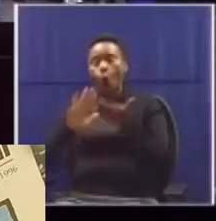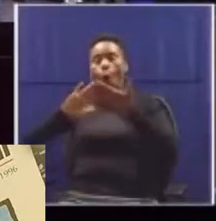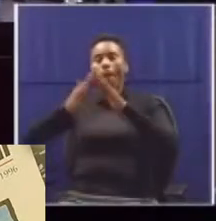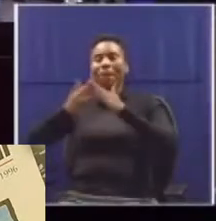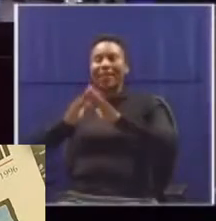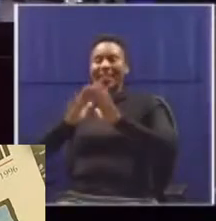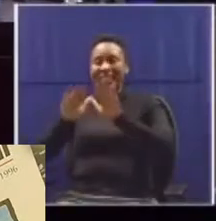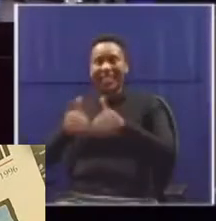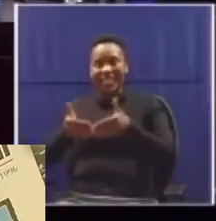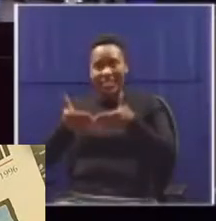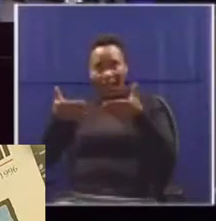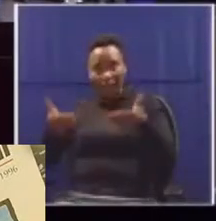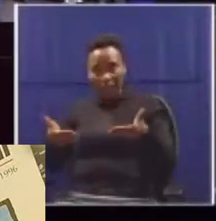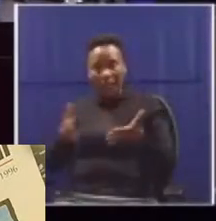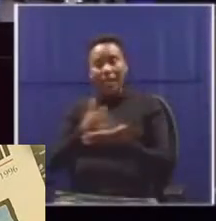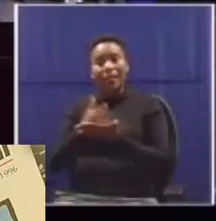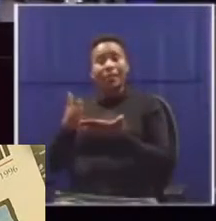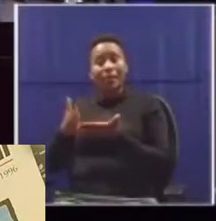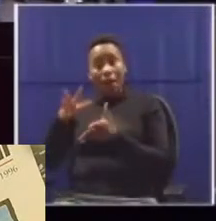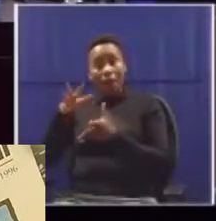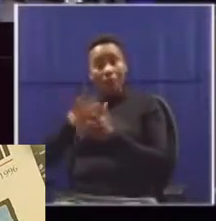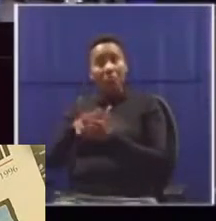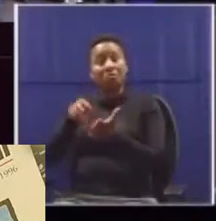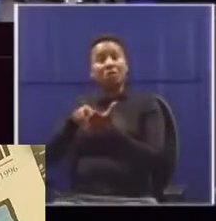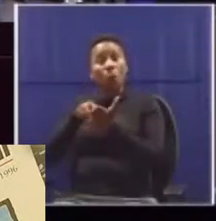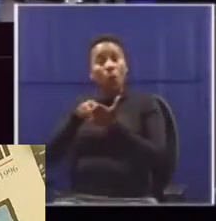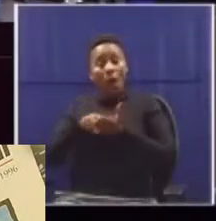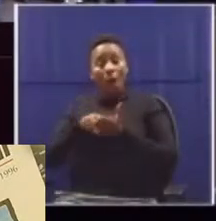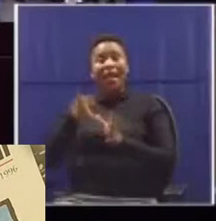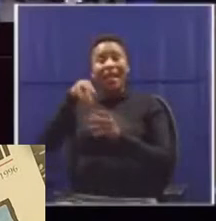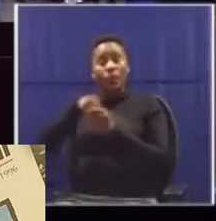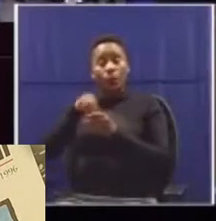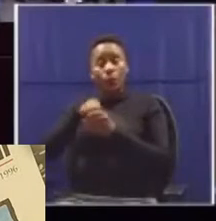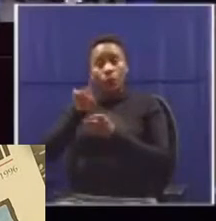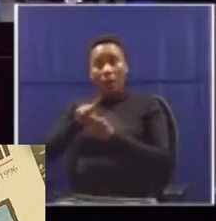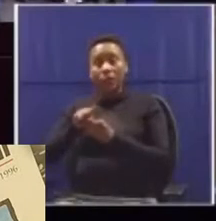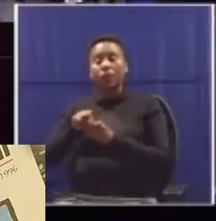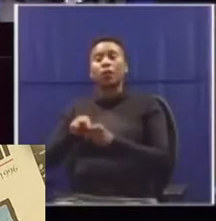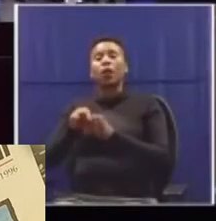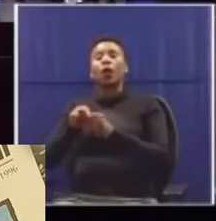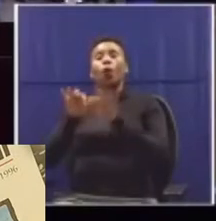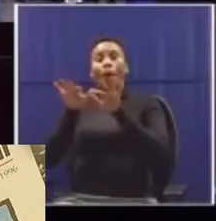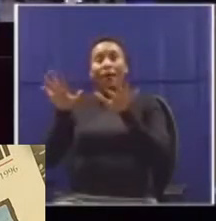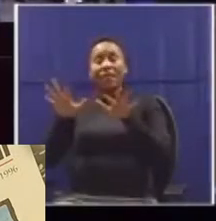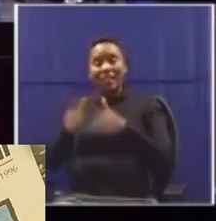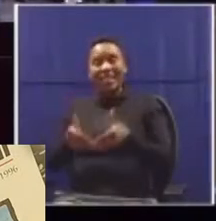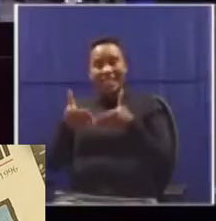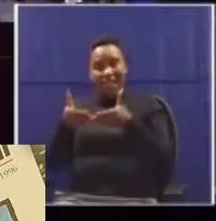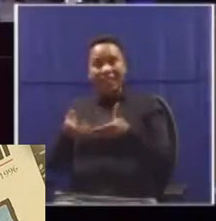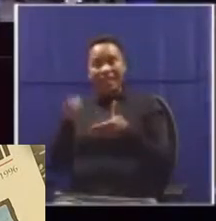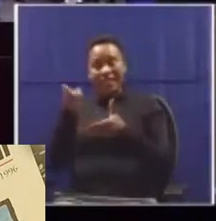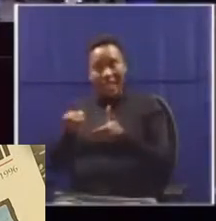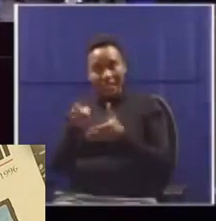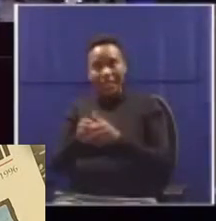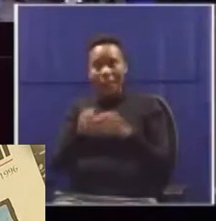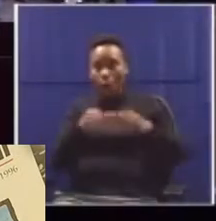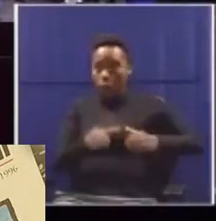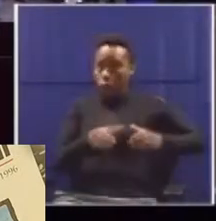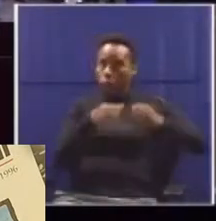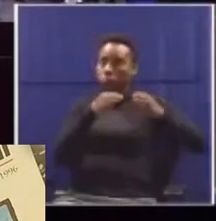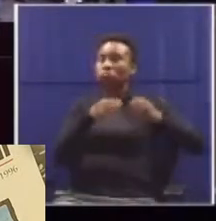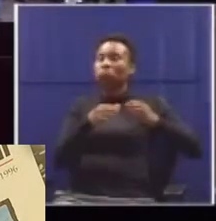Such requirements includes Community Service as the component of practical vocational